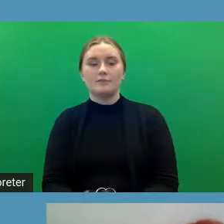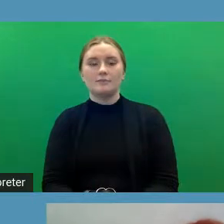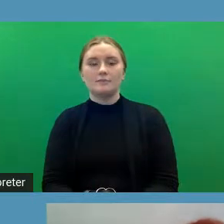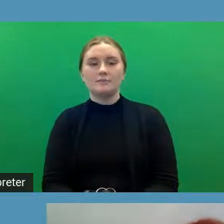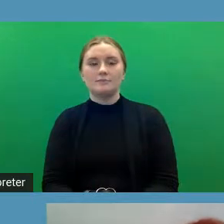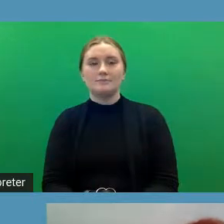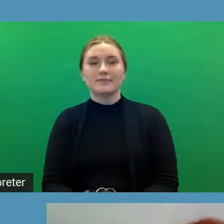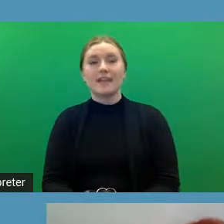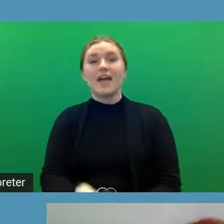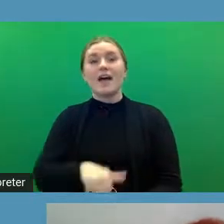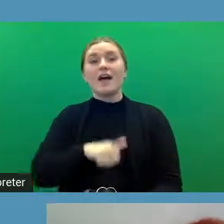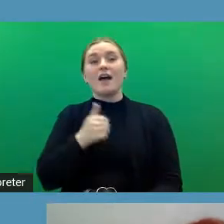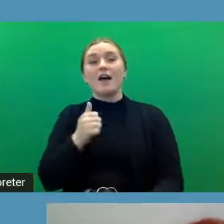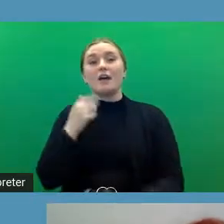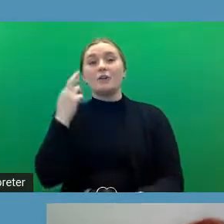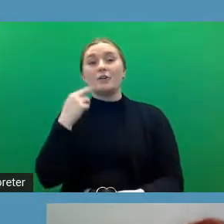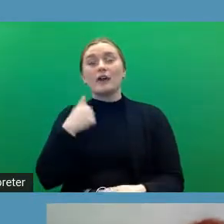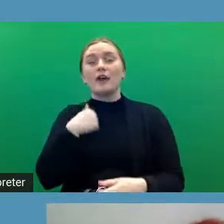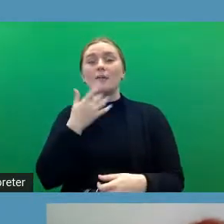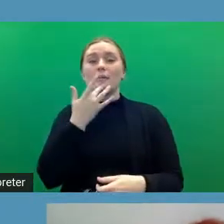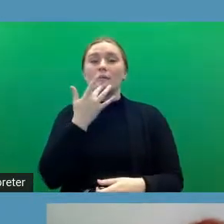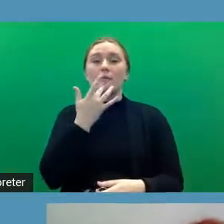Vimeo. But